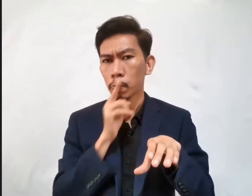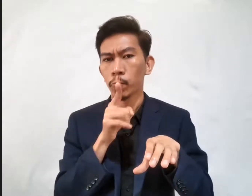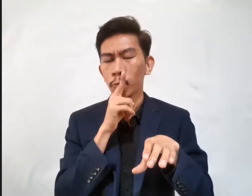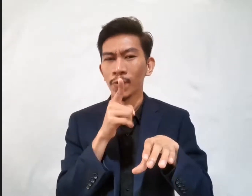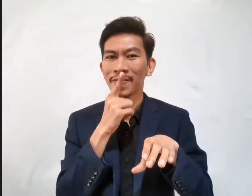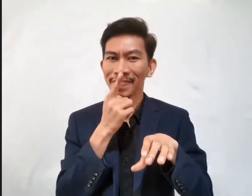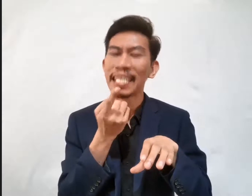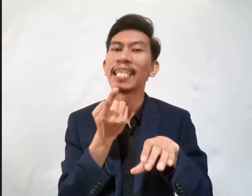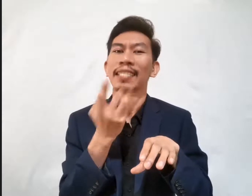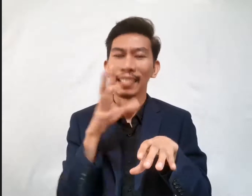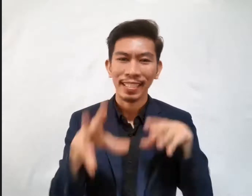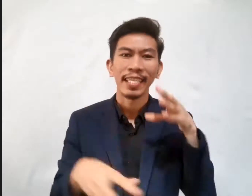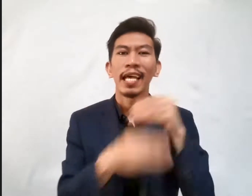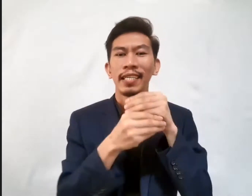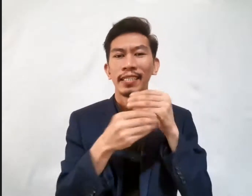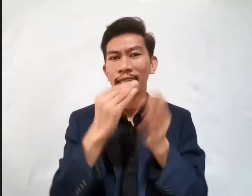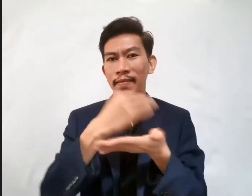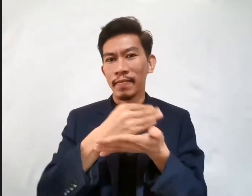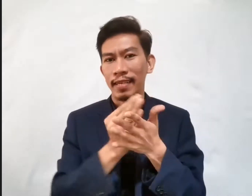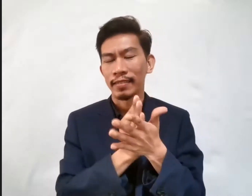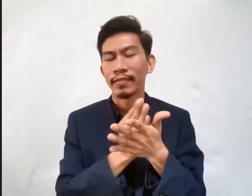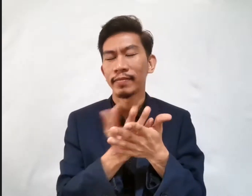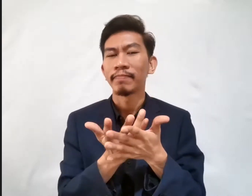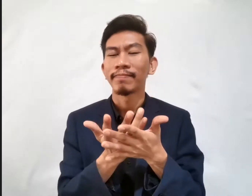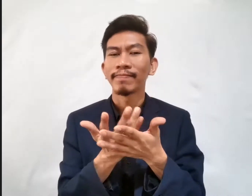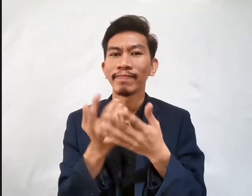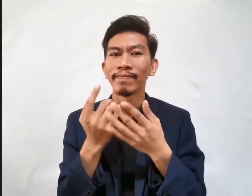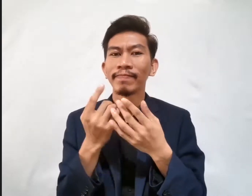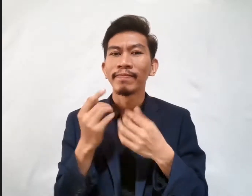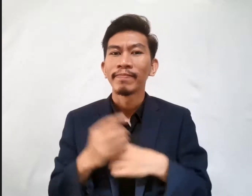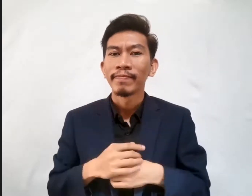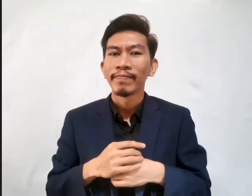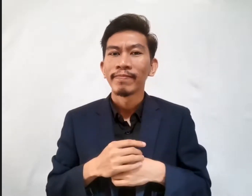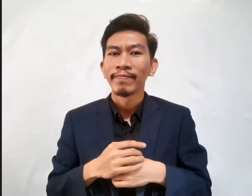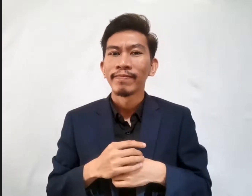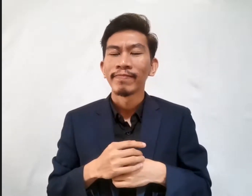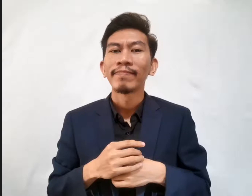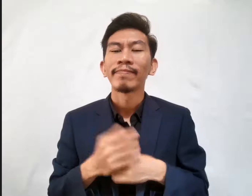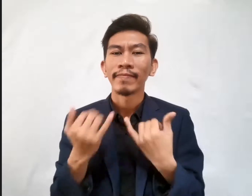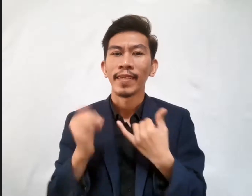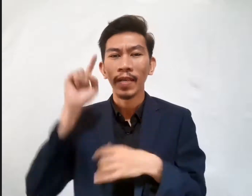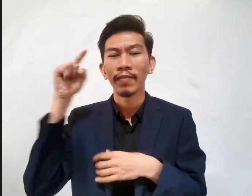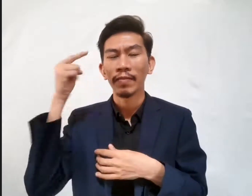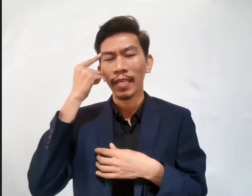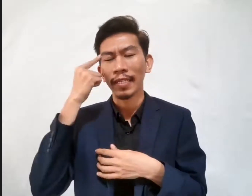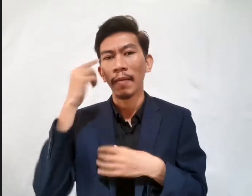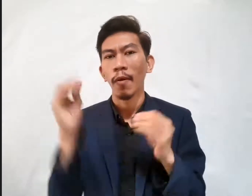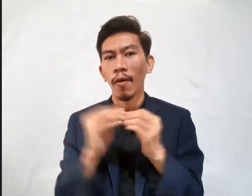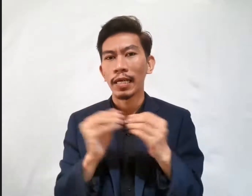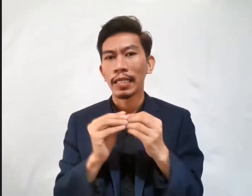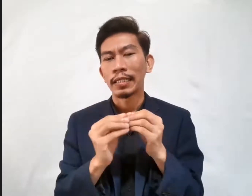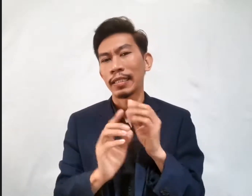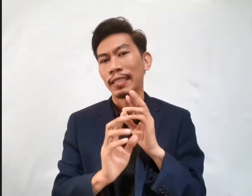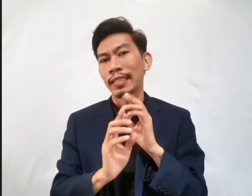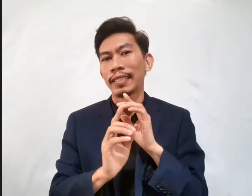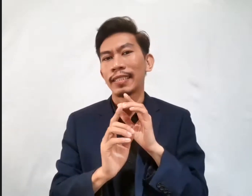it, achieving it, because government is now receptive and is more